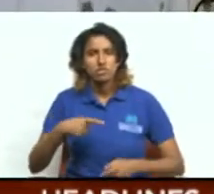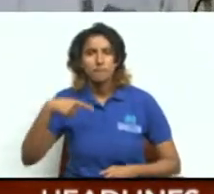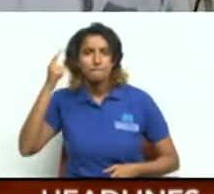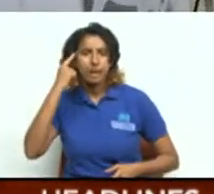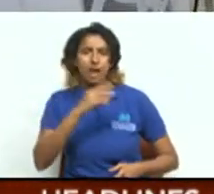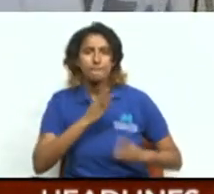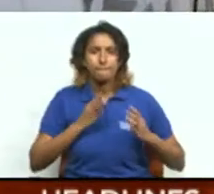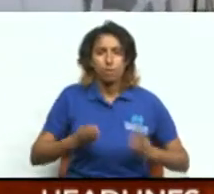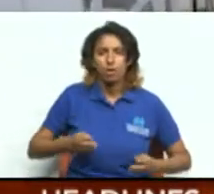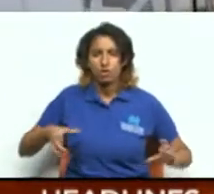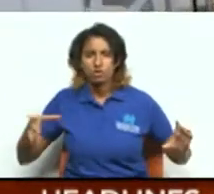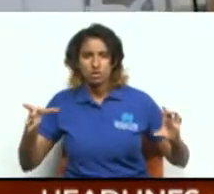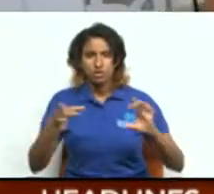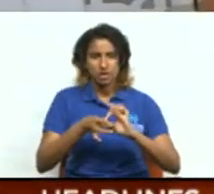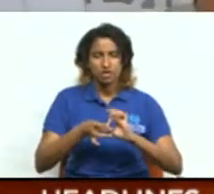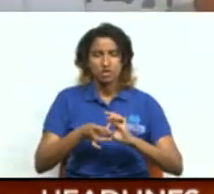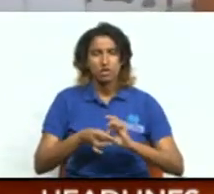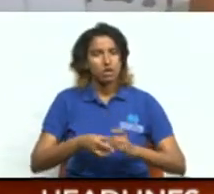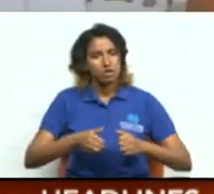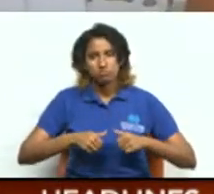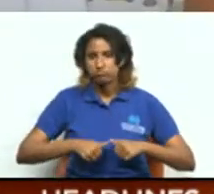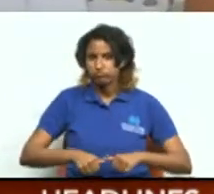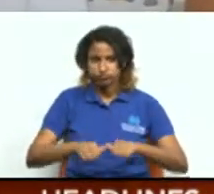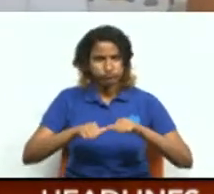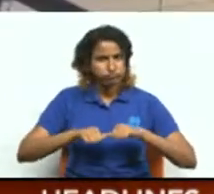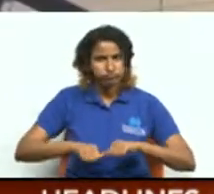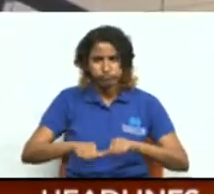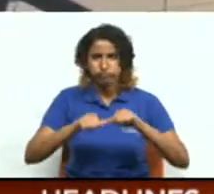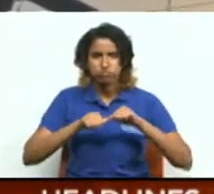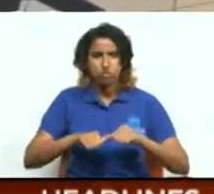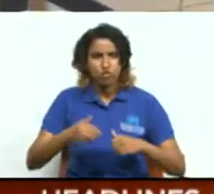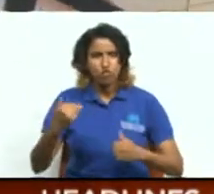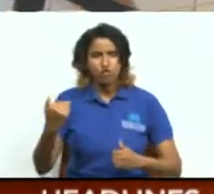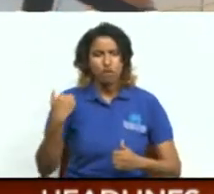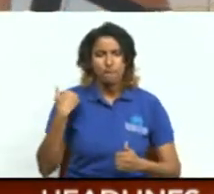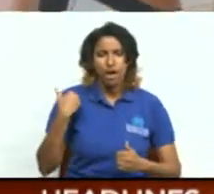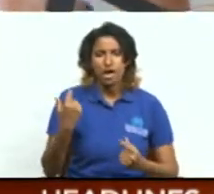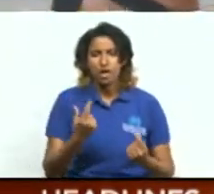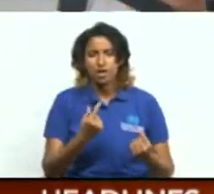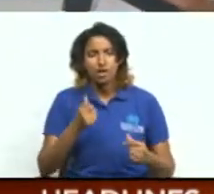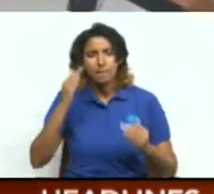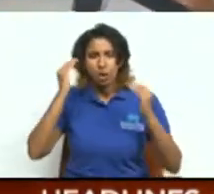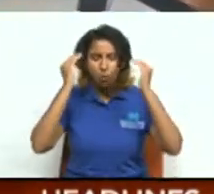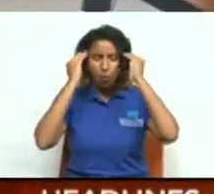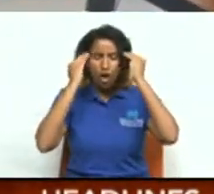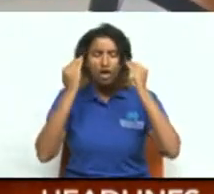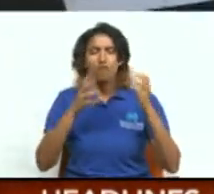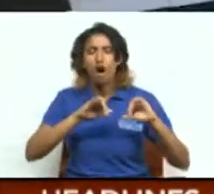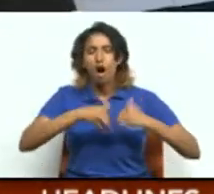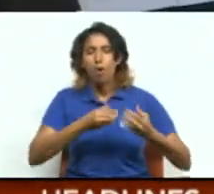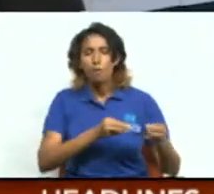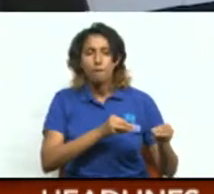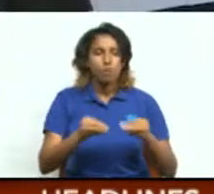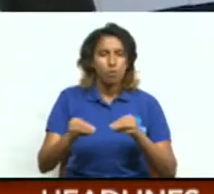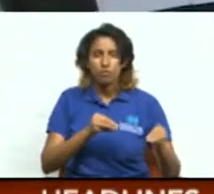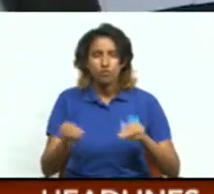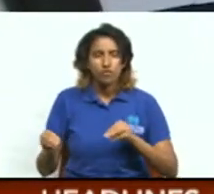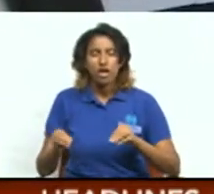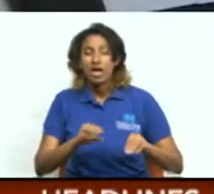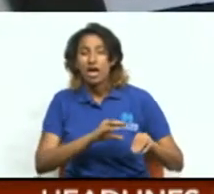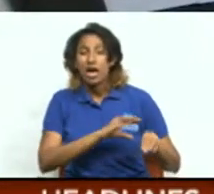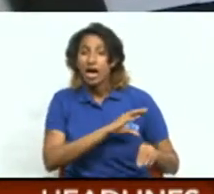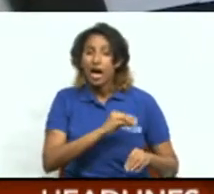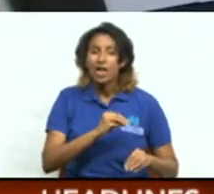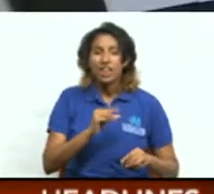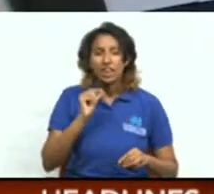constantly being reminded to be aware of your posture and movements. It is the little adjustments that make the difference. If you want to try Pilates, there's